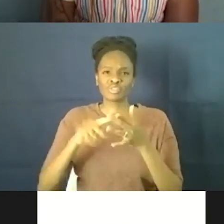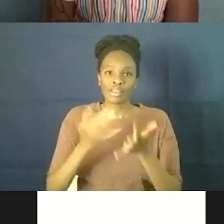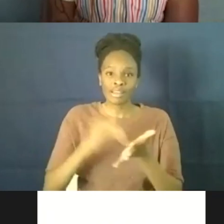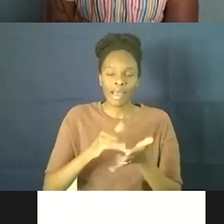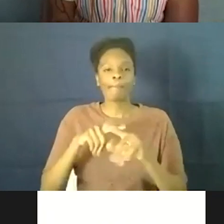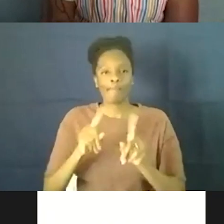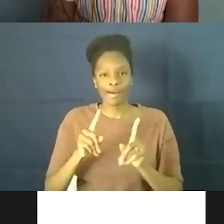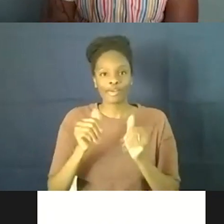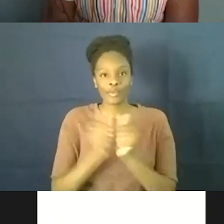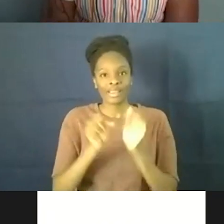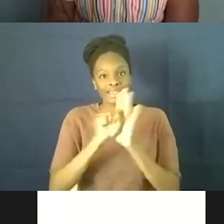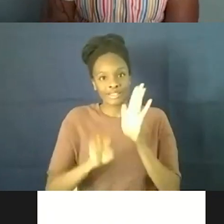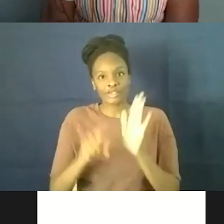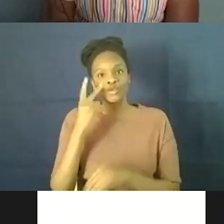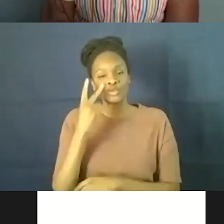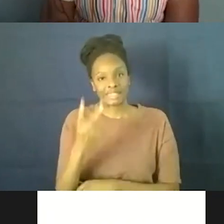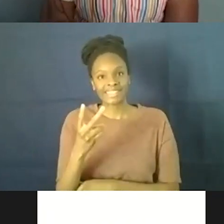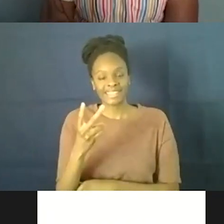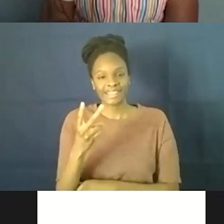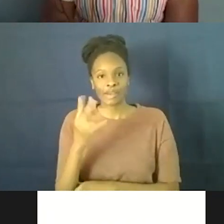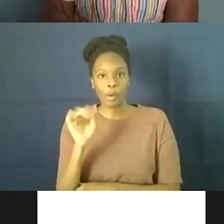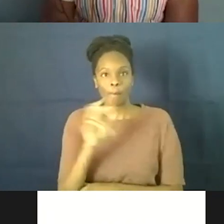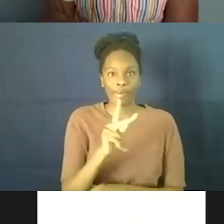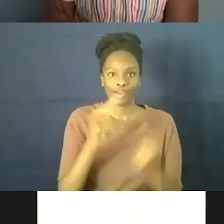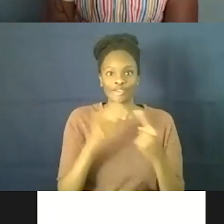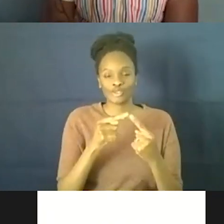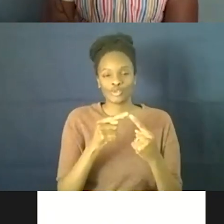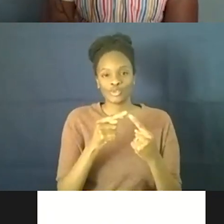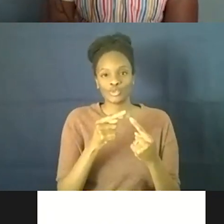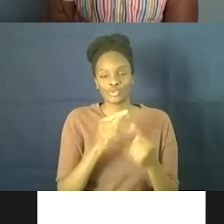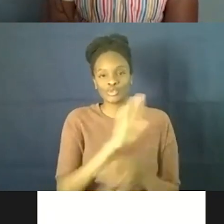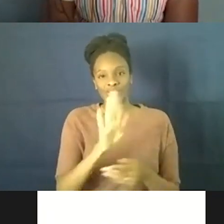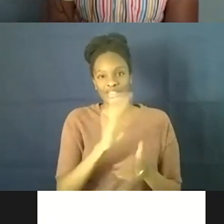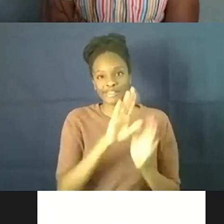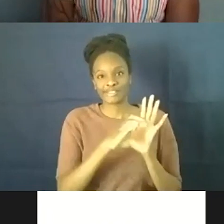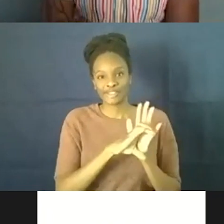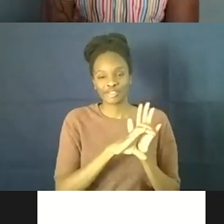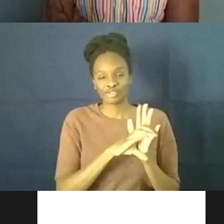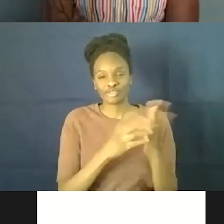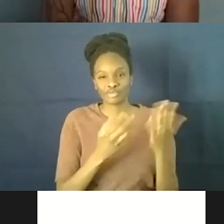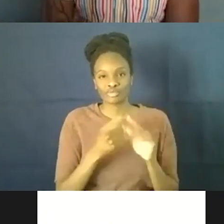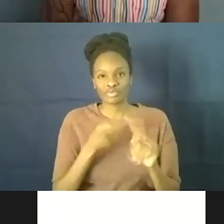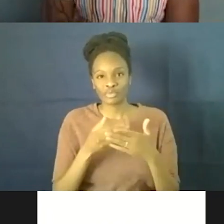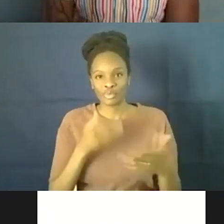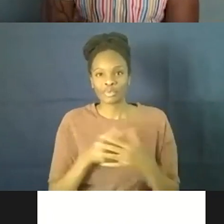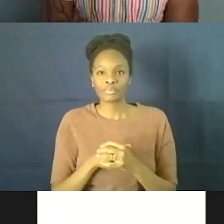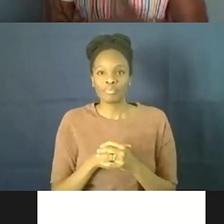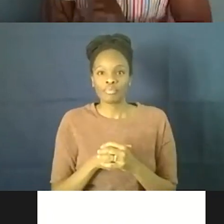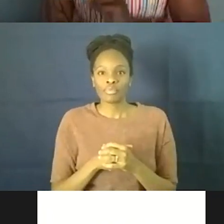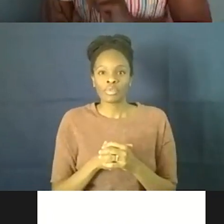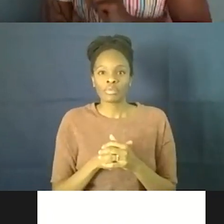goes on, we see they're pulled back into these respective struggles that Jack alludes to. Yeah, and it wasn't